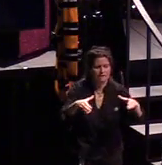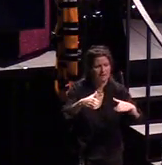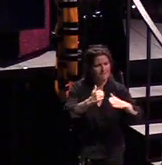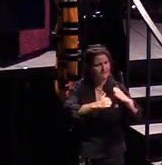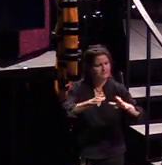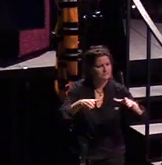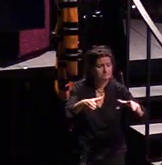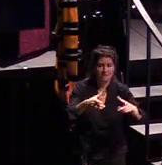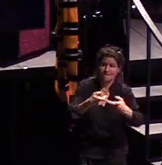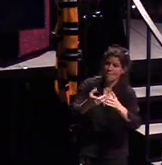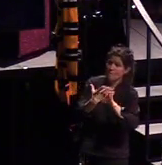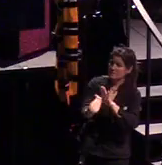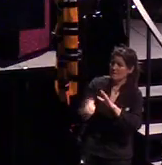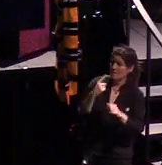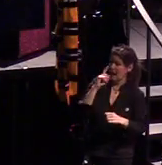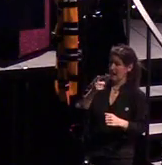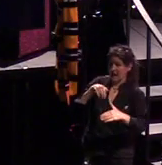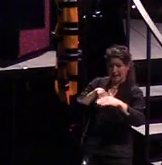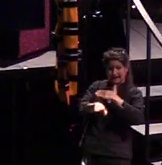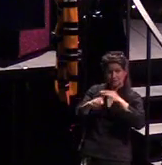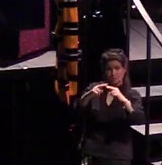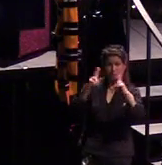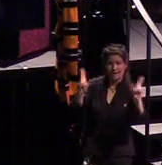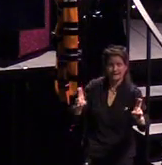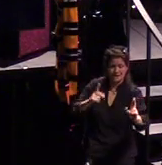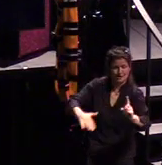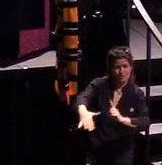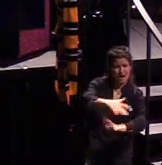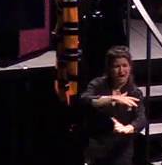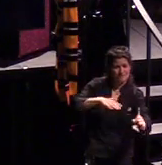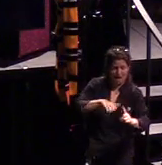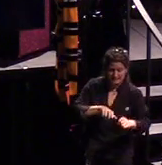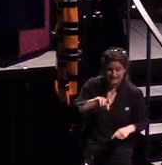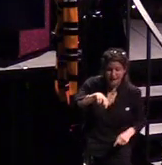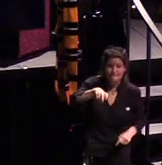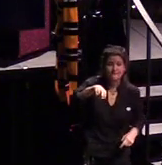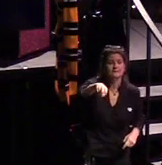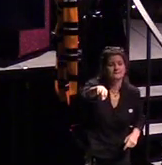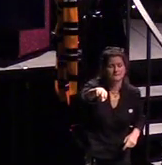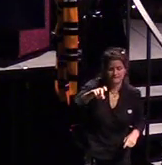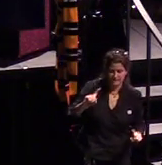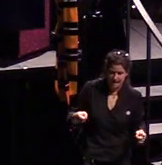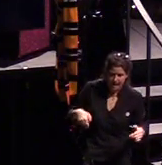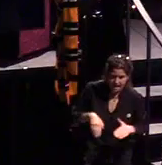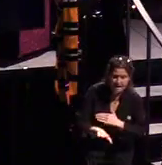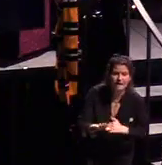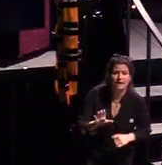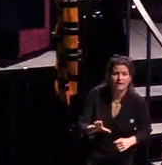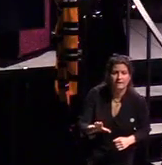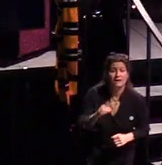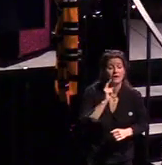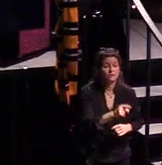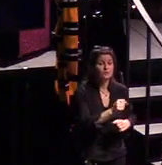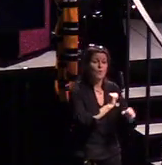I can't get into a building because it's surrounded by steps the medical model would say and biskits the problem was my